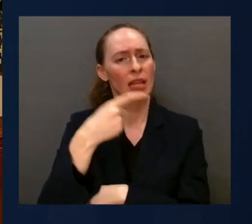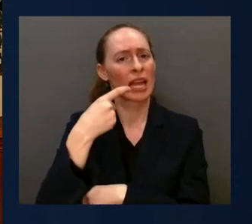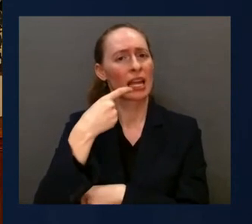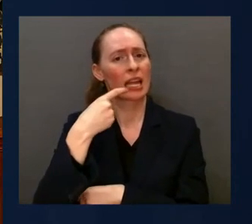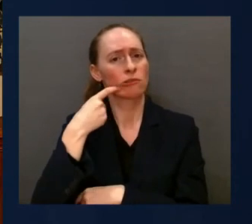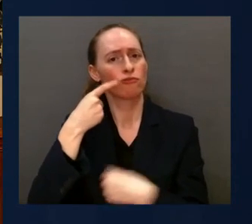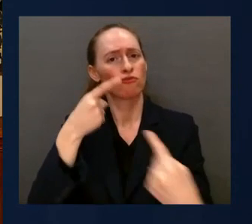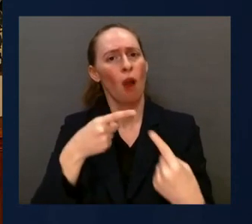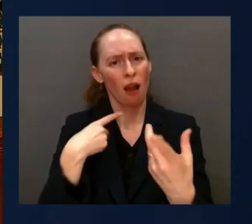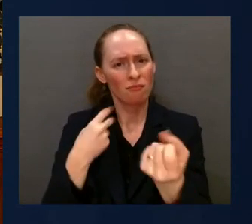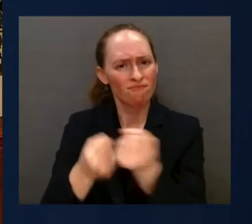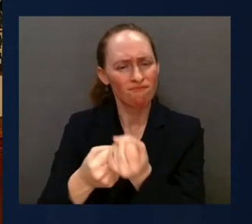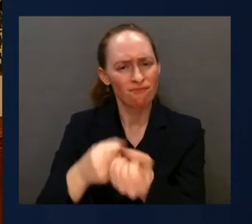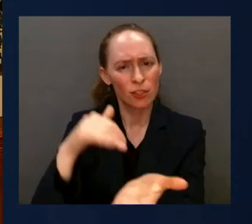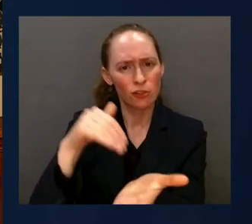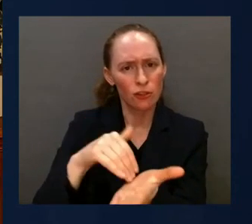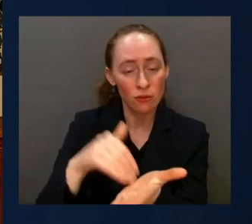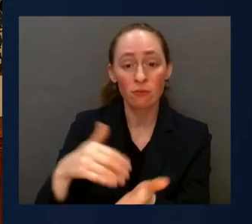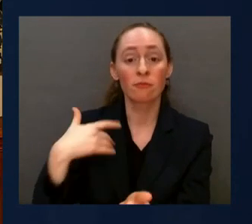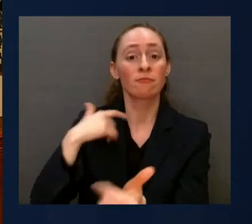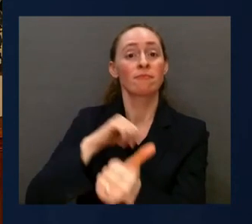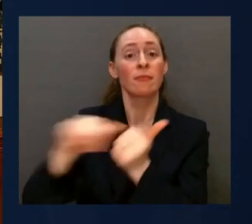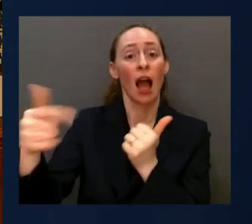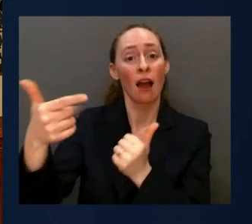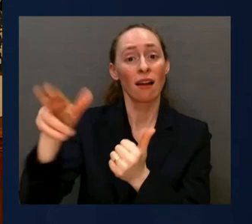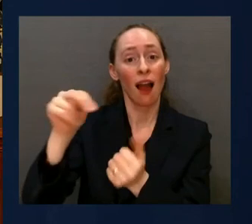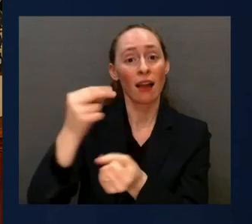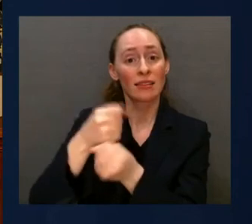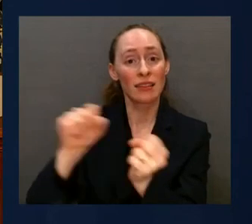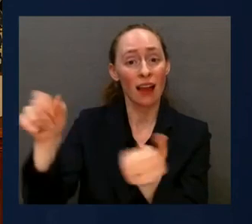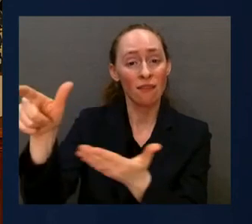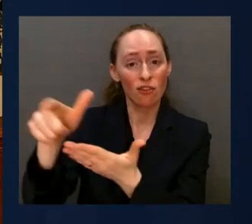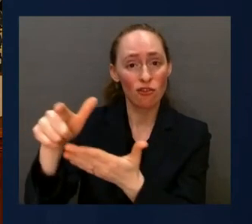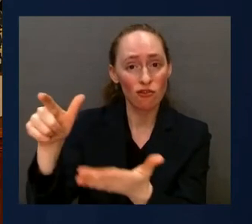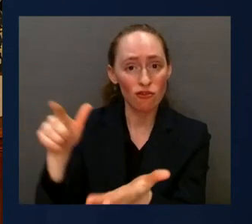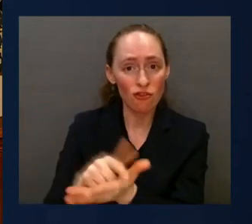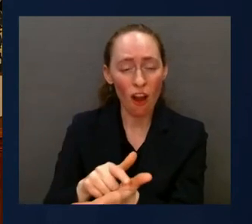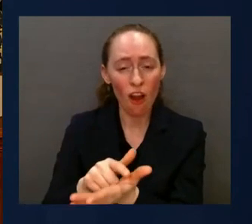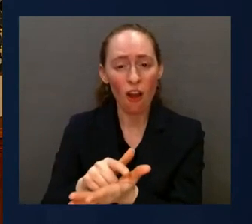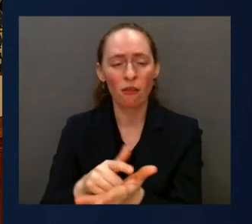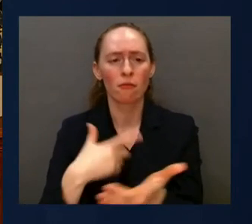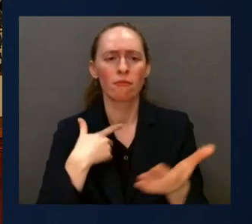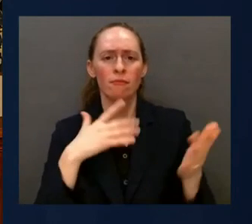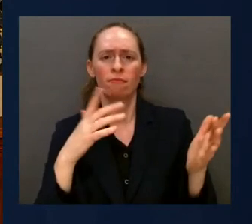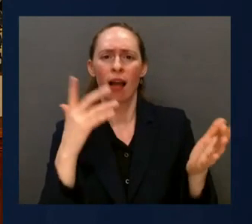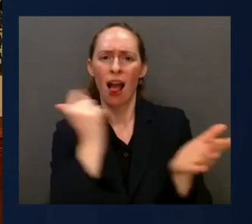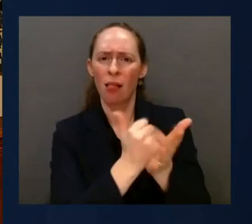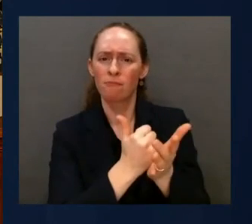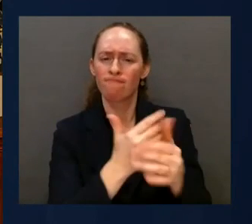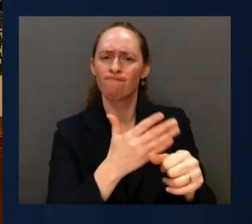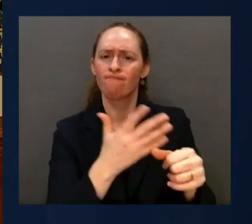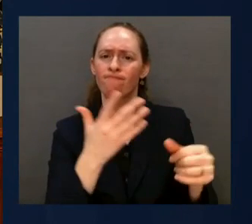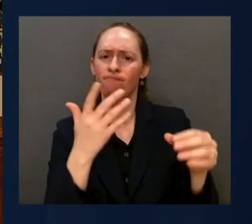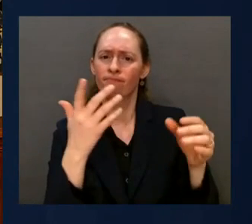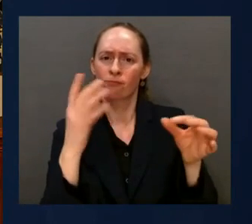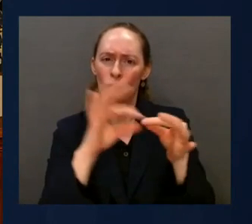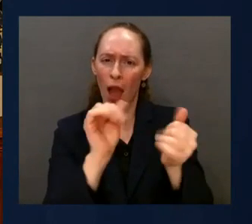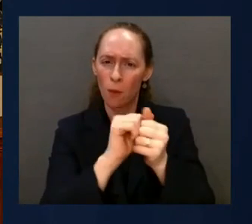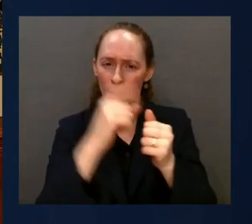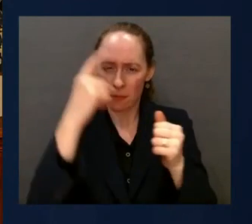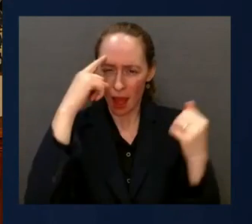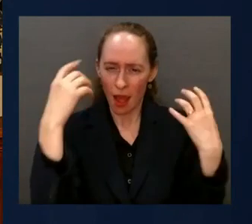health. We launched the ARPA-H drive for breakthrough in the fights against cancer, Alzheimer's, and diabetes, and so much more.